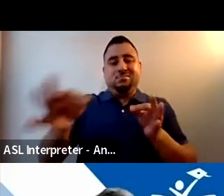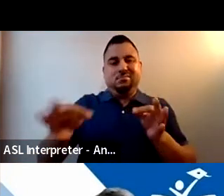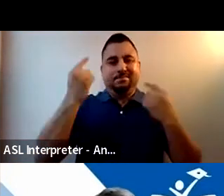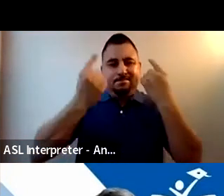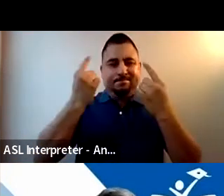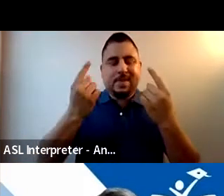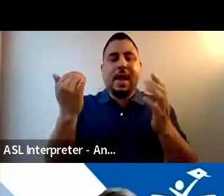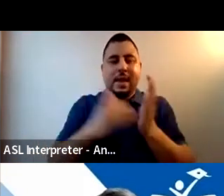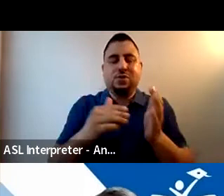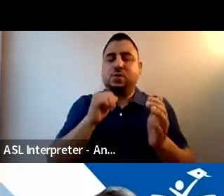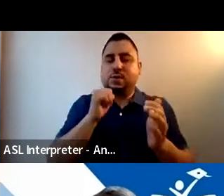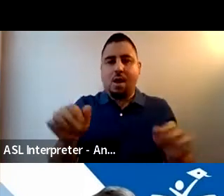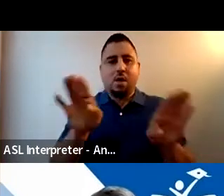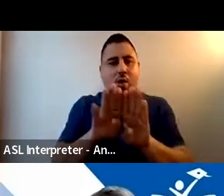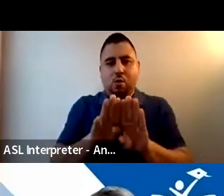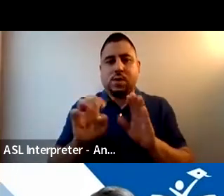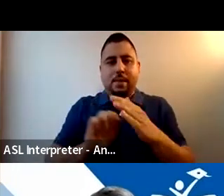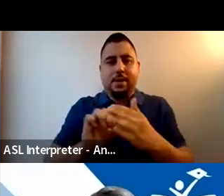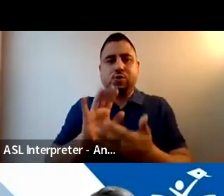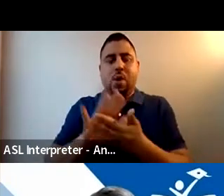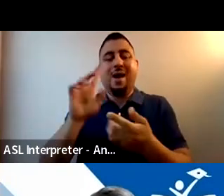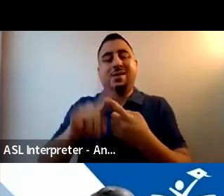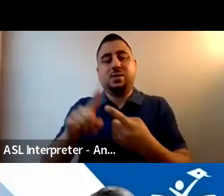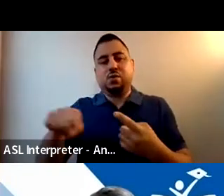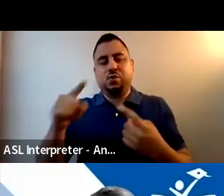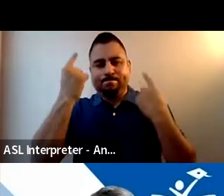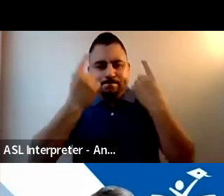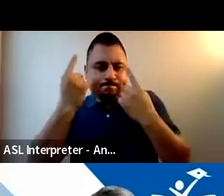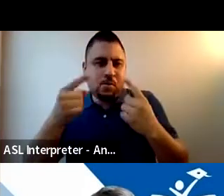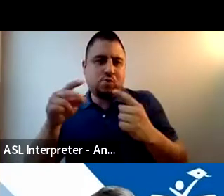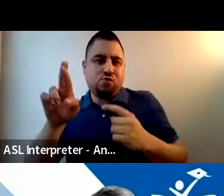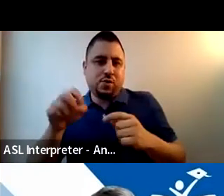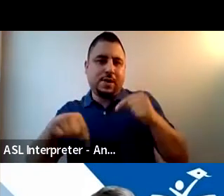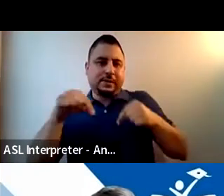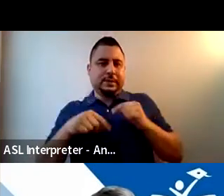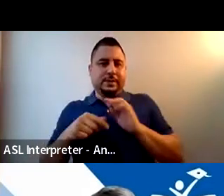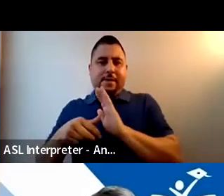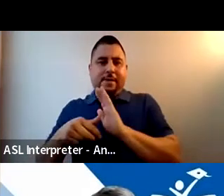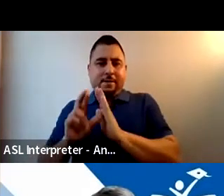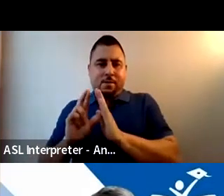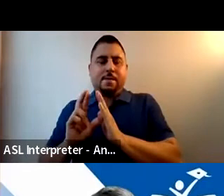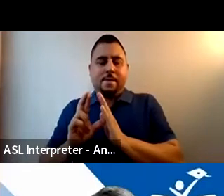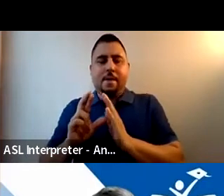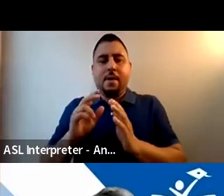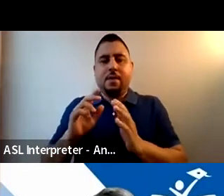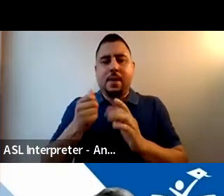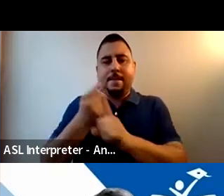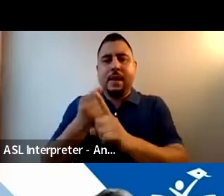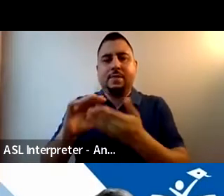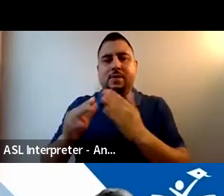decision to close Pointer Ridge until you have had an opportunity to revisit the impact of these